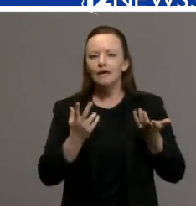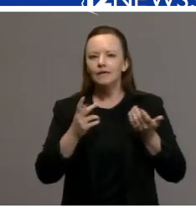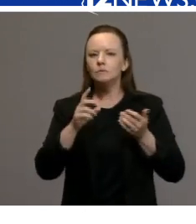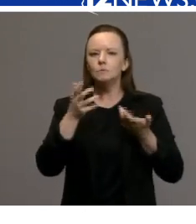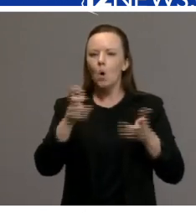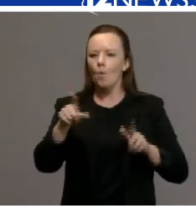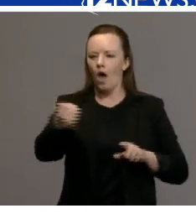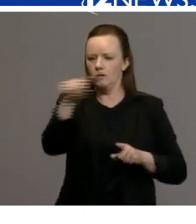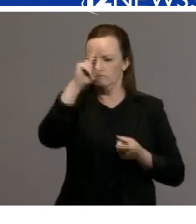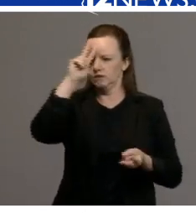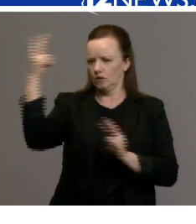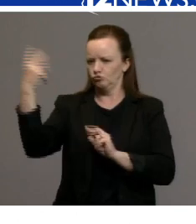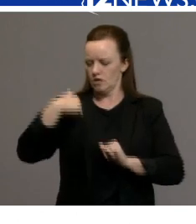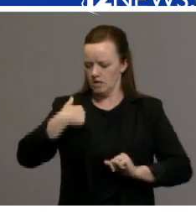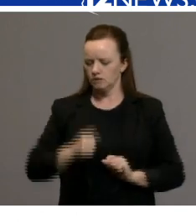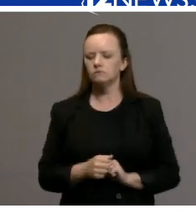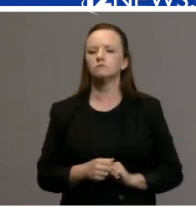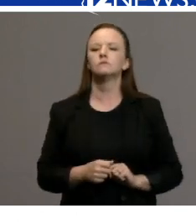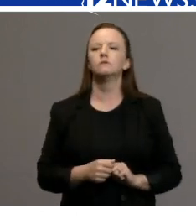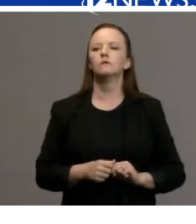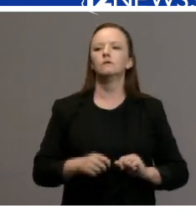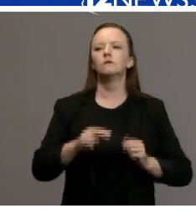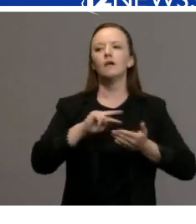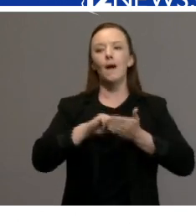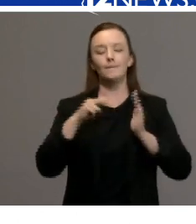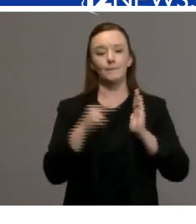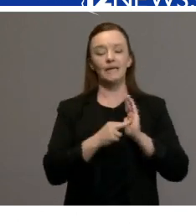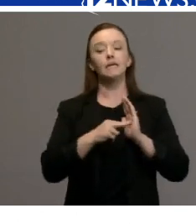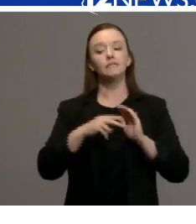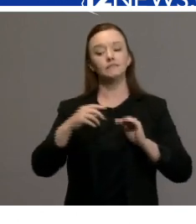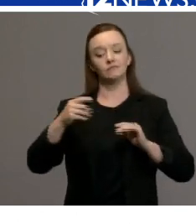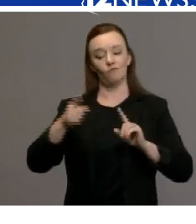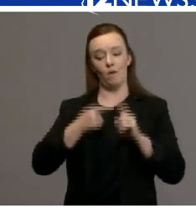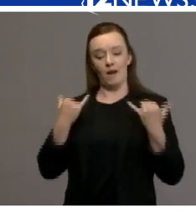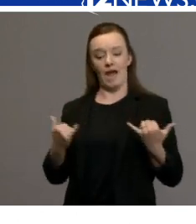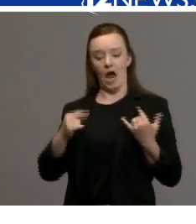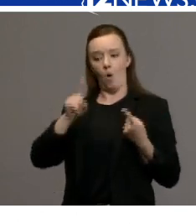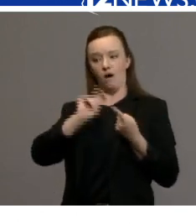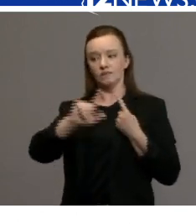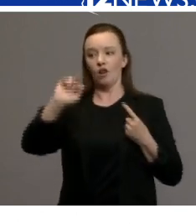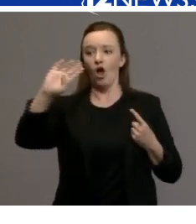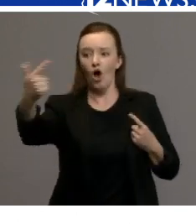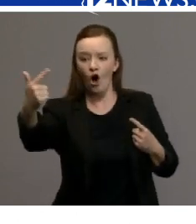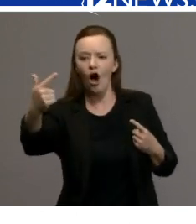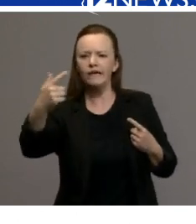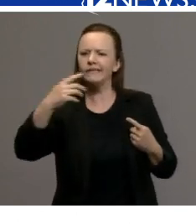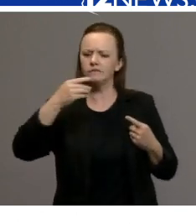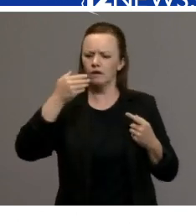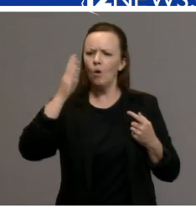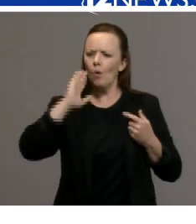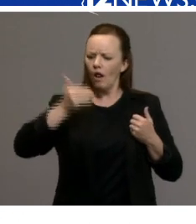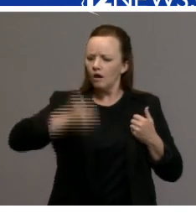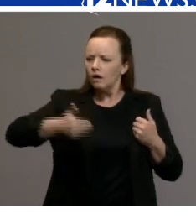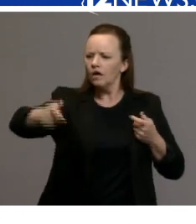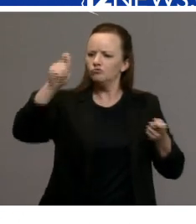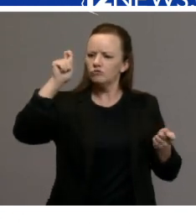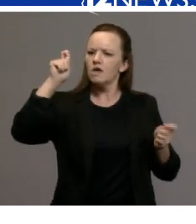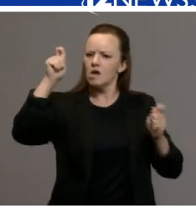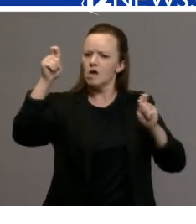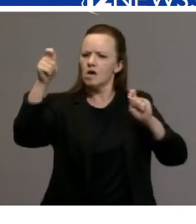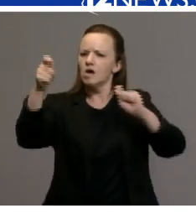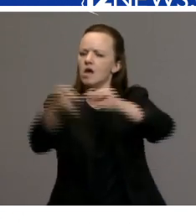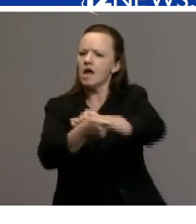means of the change that we happen week to week. So when you're asking me or Dr. Christ or General McGuire